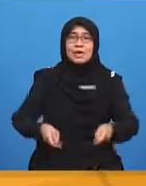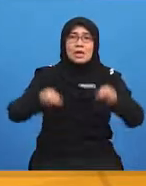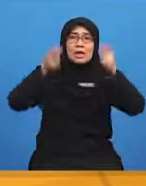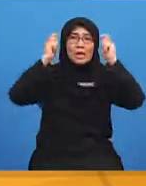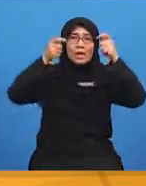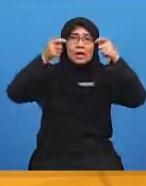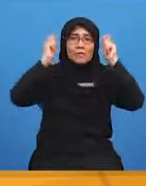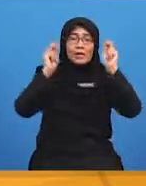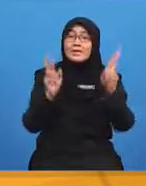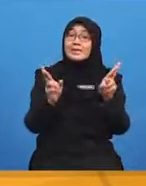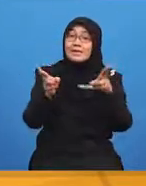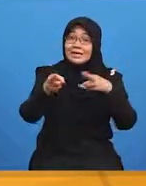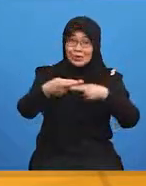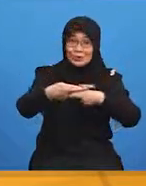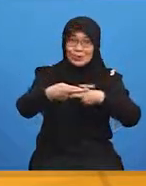Bathroom.